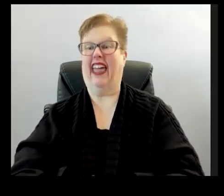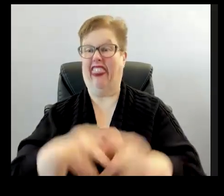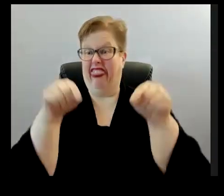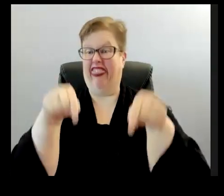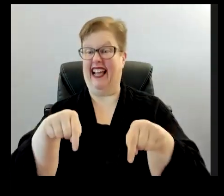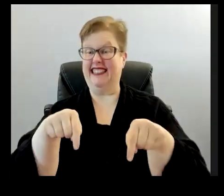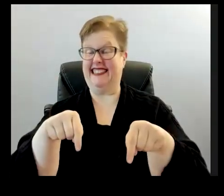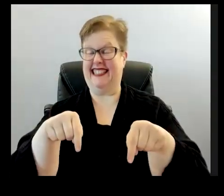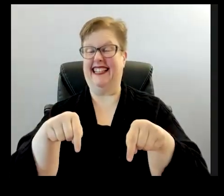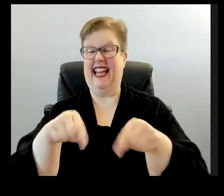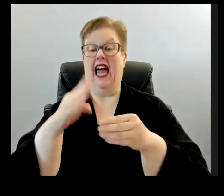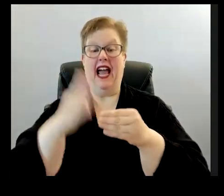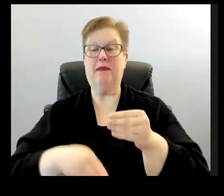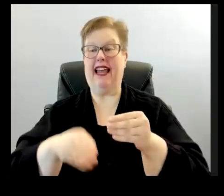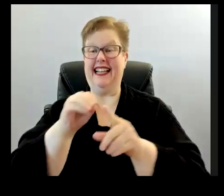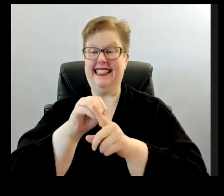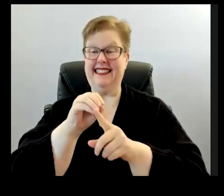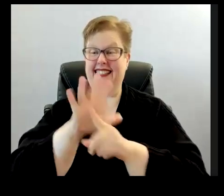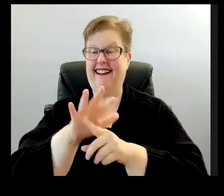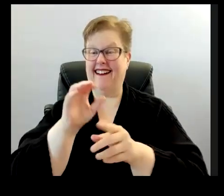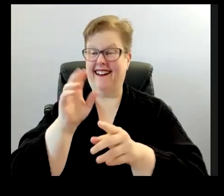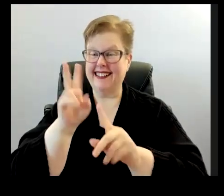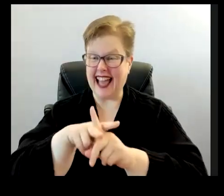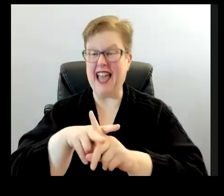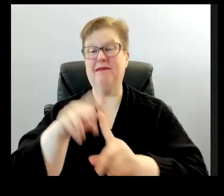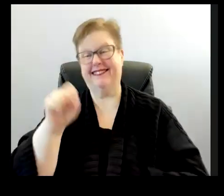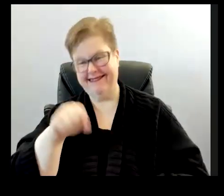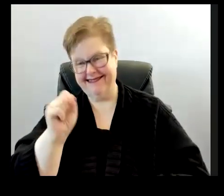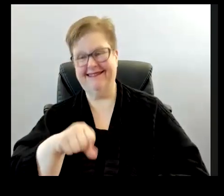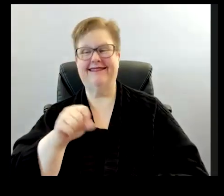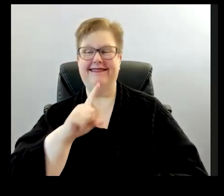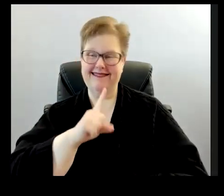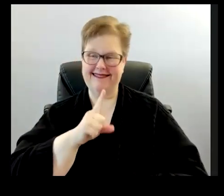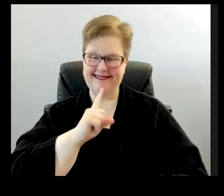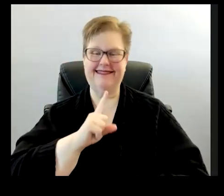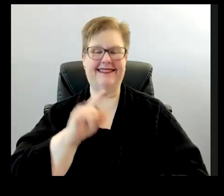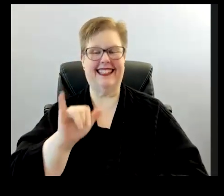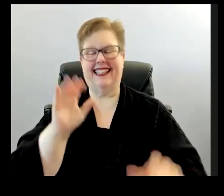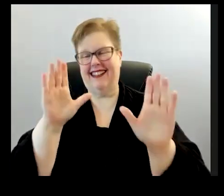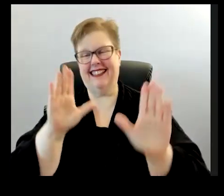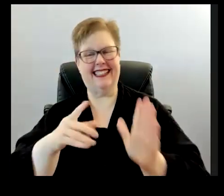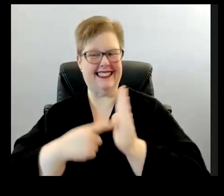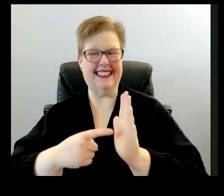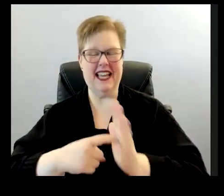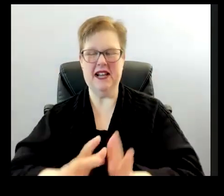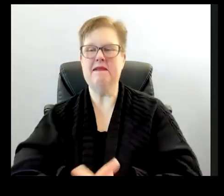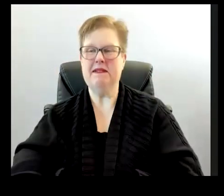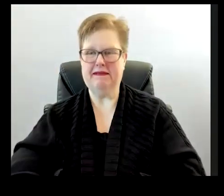This, completing the assignments for orientation. Indeed. Indeed. That's a fantastic example.